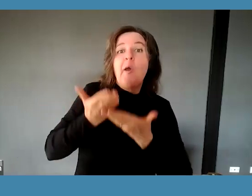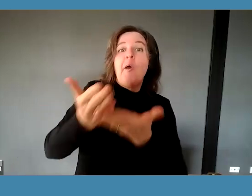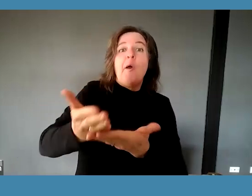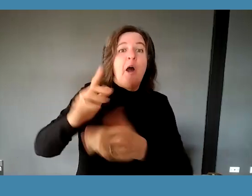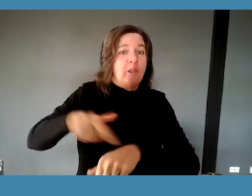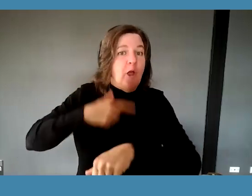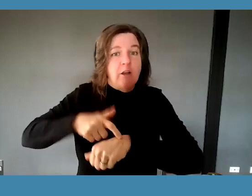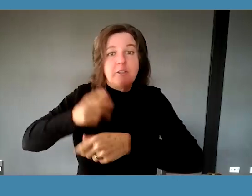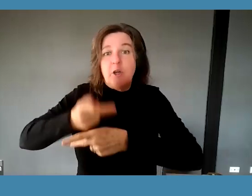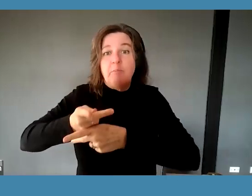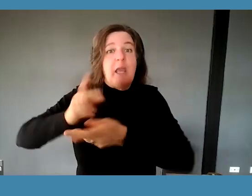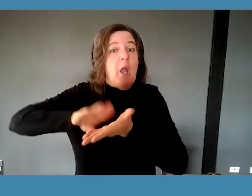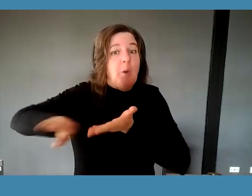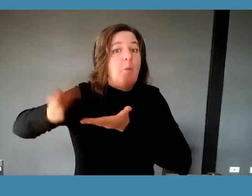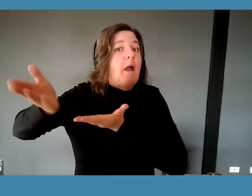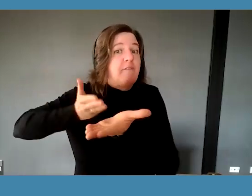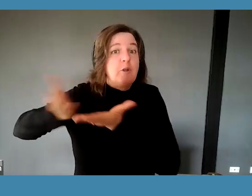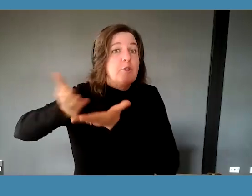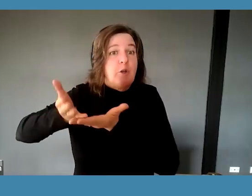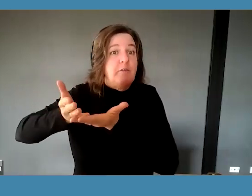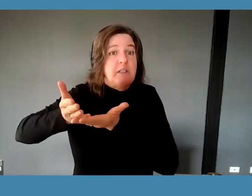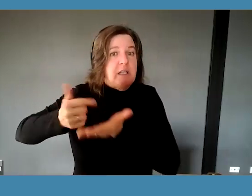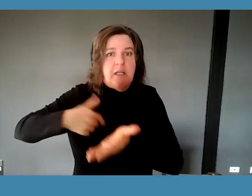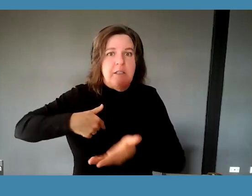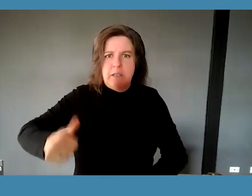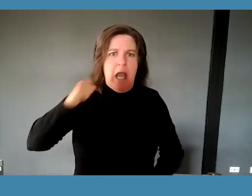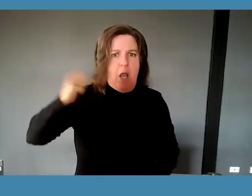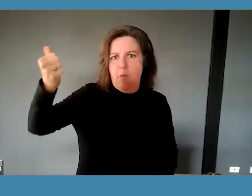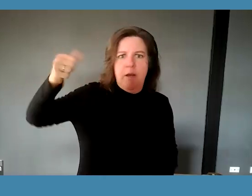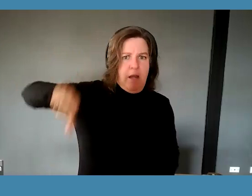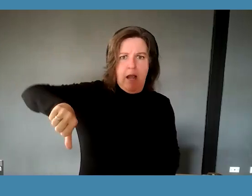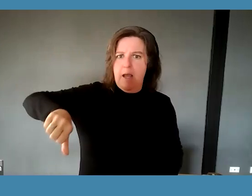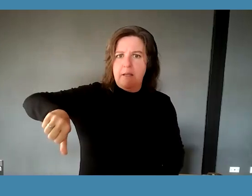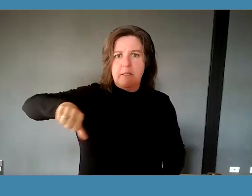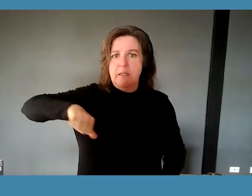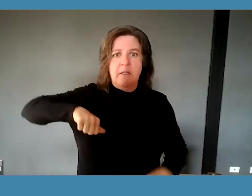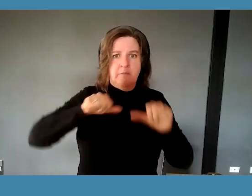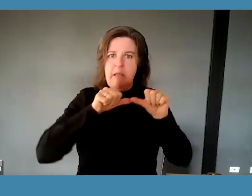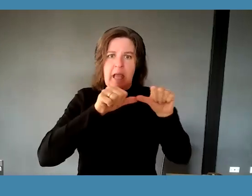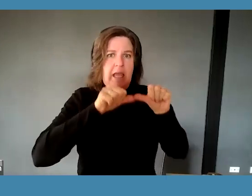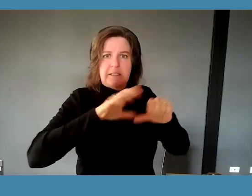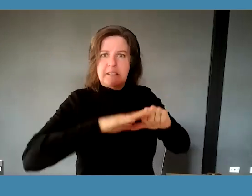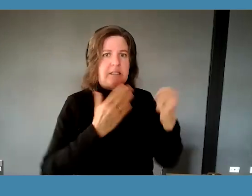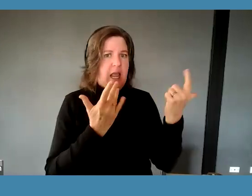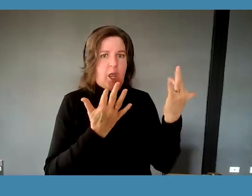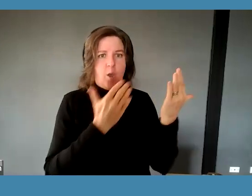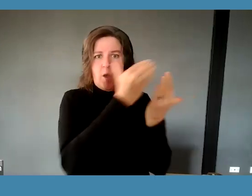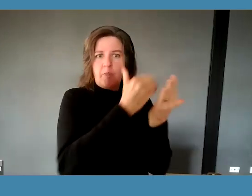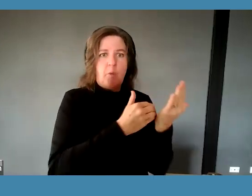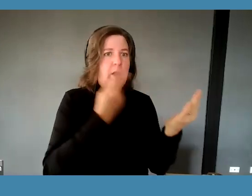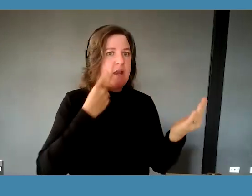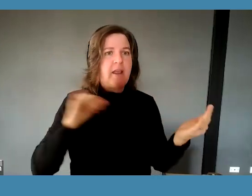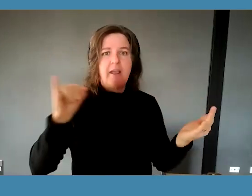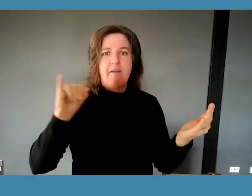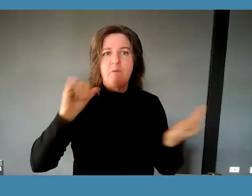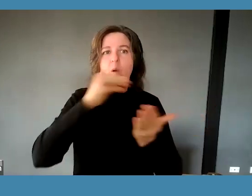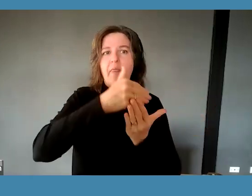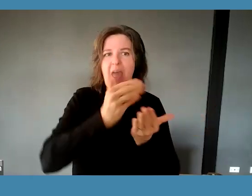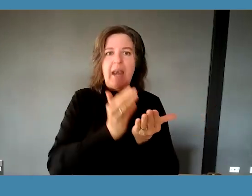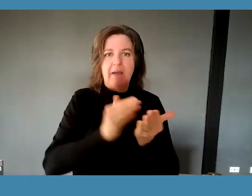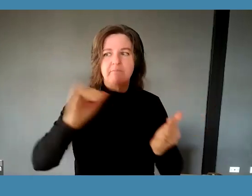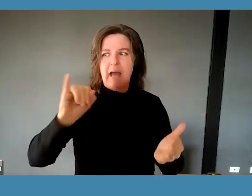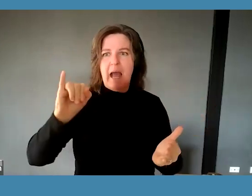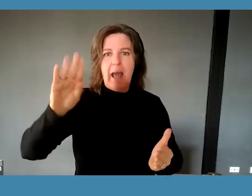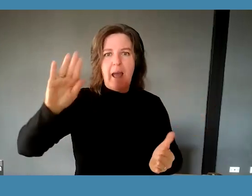services. I certainly wouldn't decline that and sit on the waiting list for the iBudget waiver. But what you can